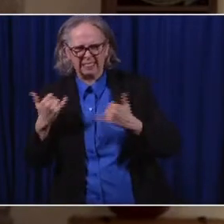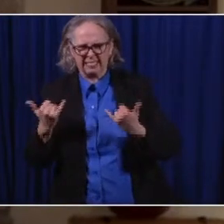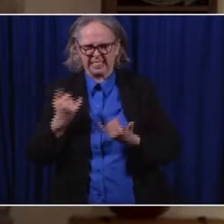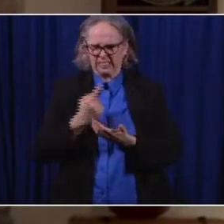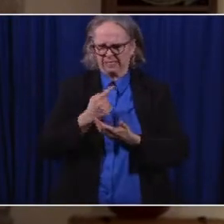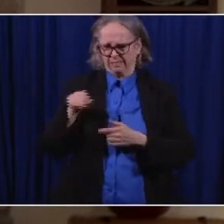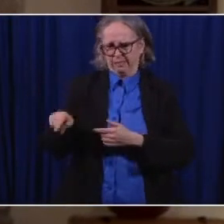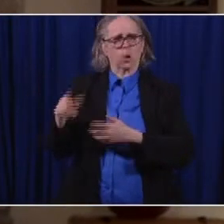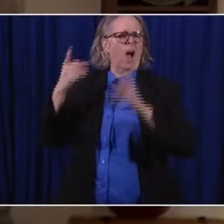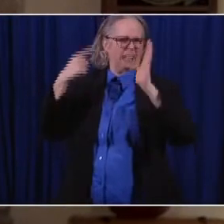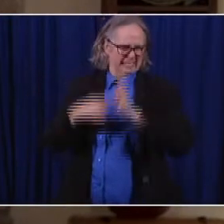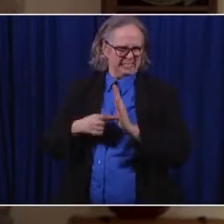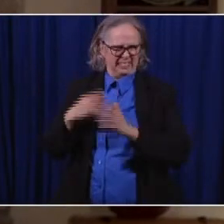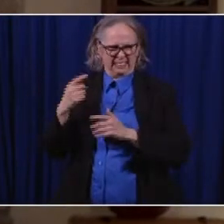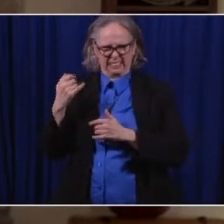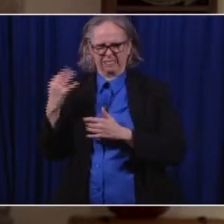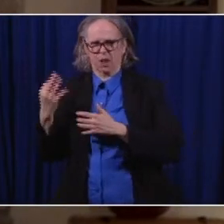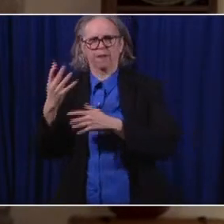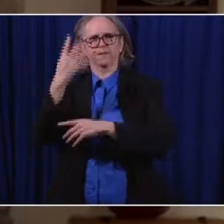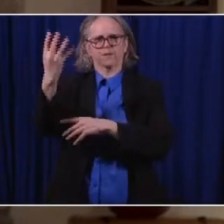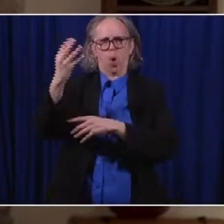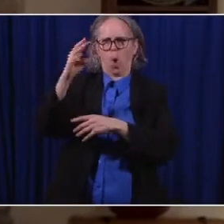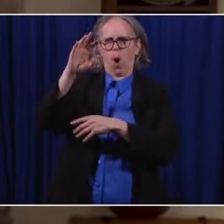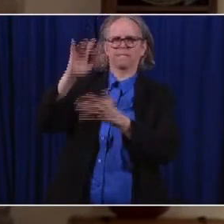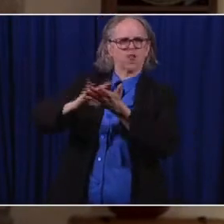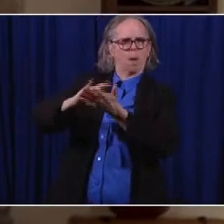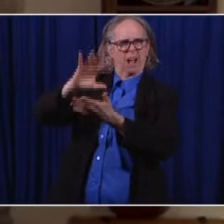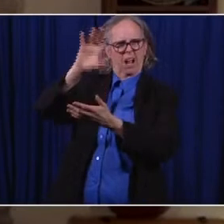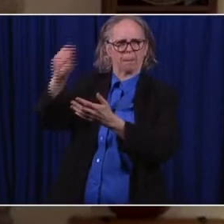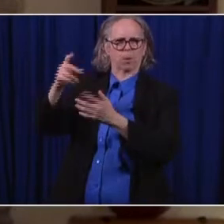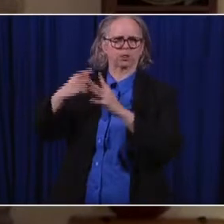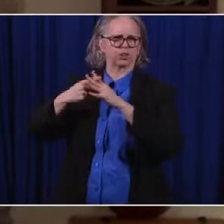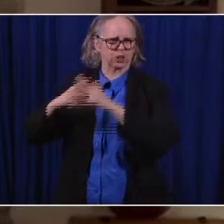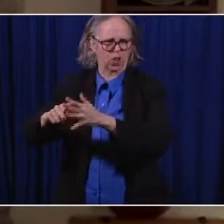it will continue to get faster and faster as we move forward.